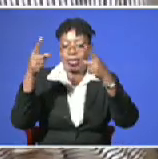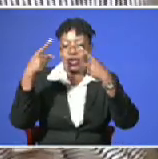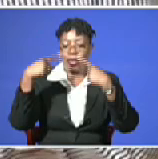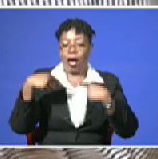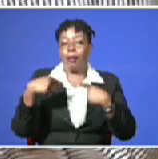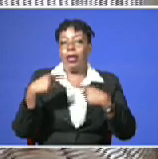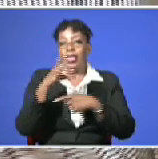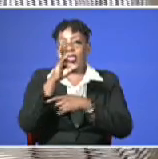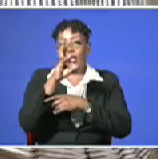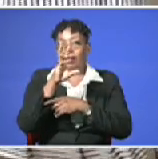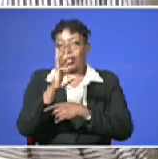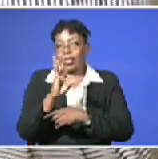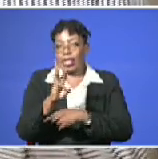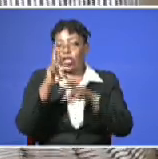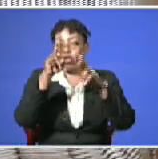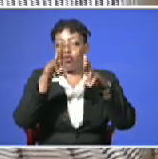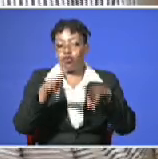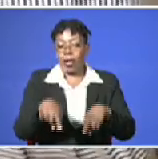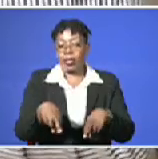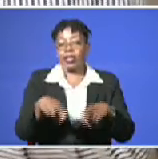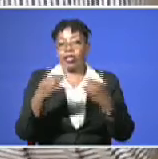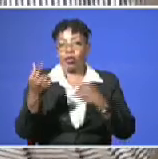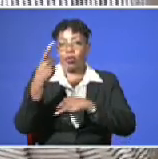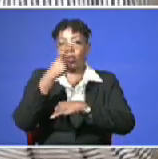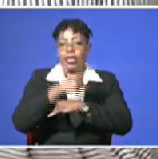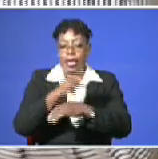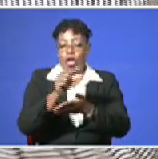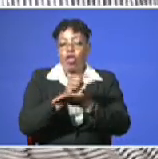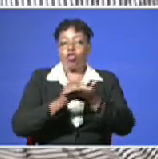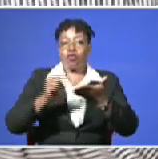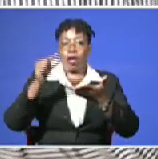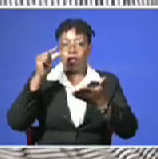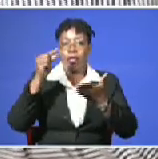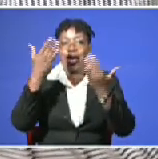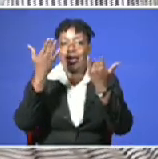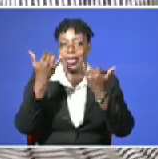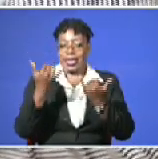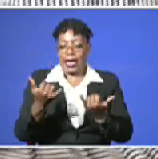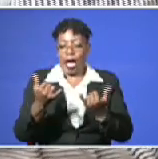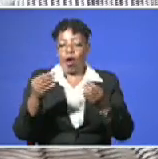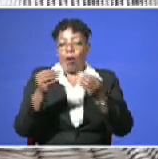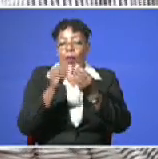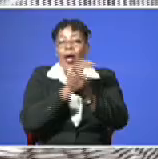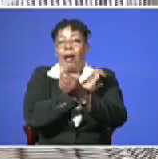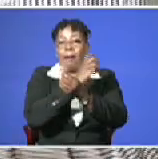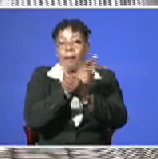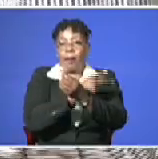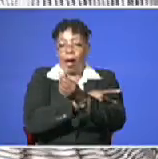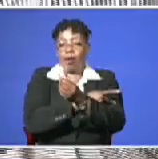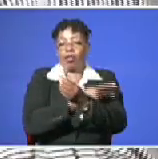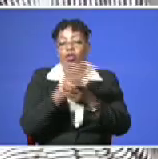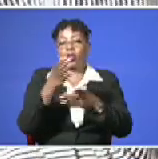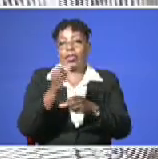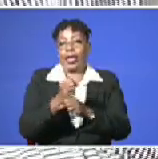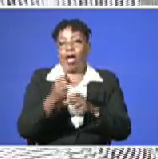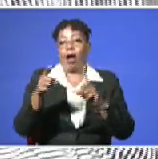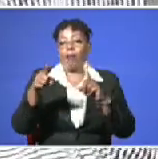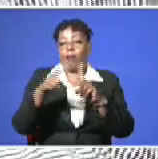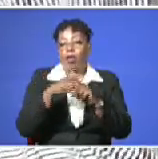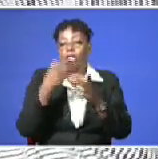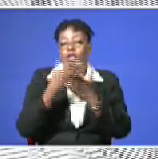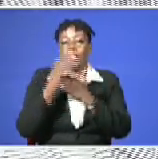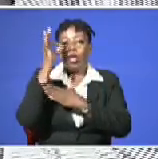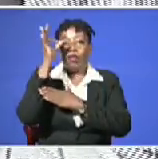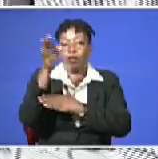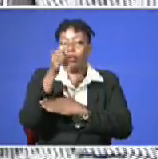of some 76 residents to date who have since graduated and are now more empowered to secure a positive future for themselves and